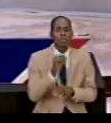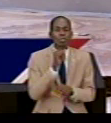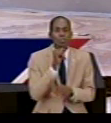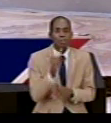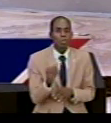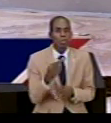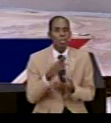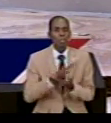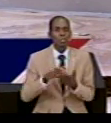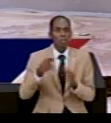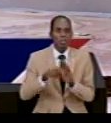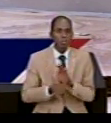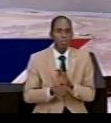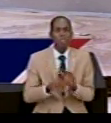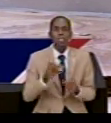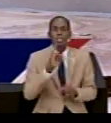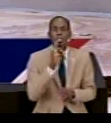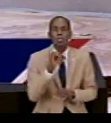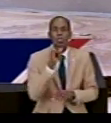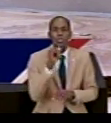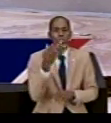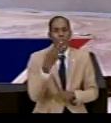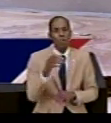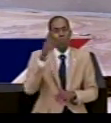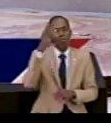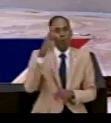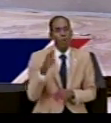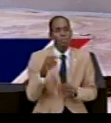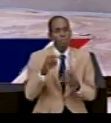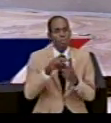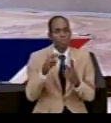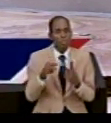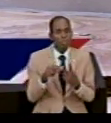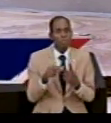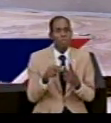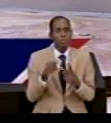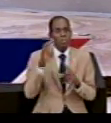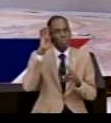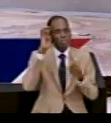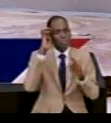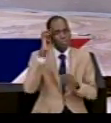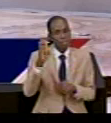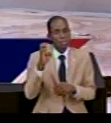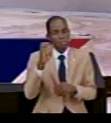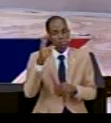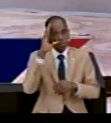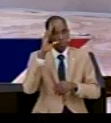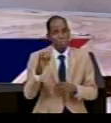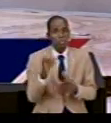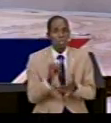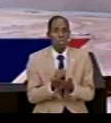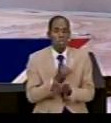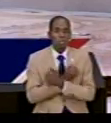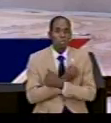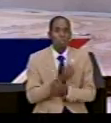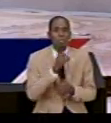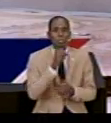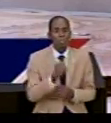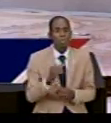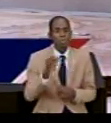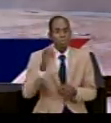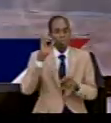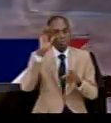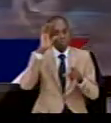not righteousness is not of God, neither he that loveth not